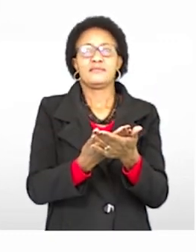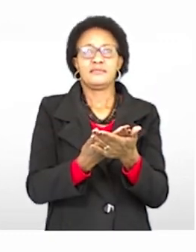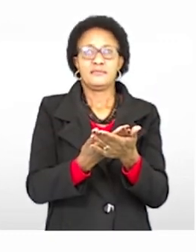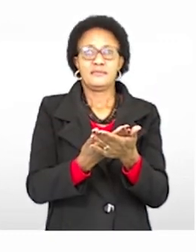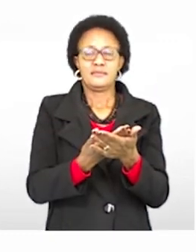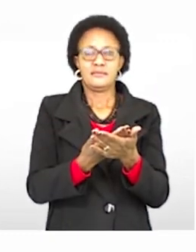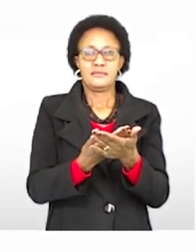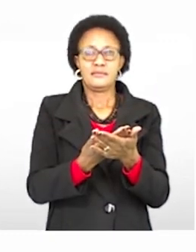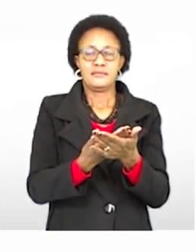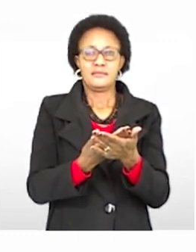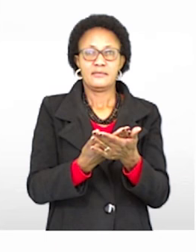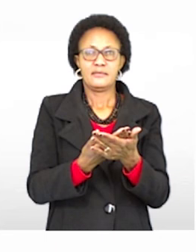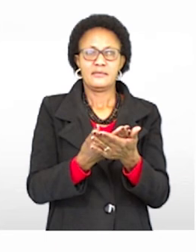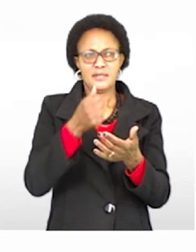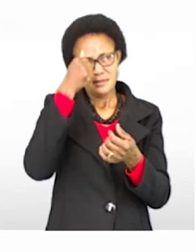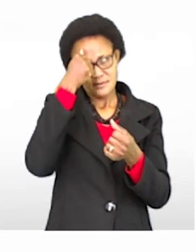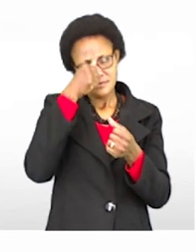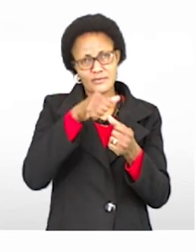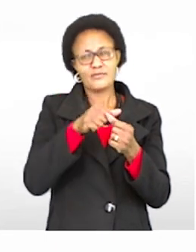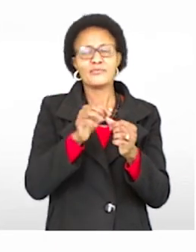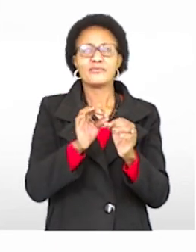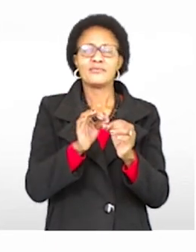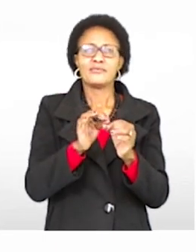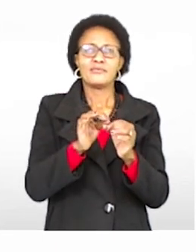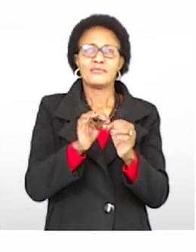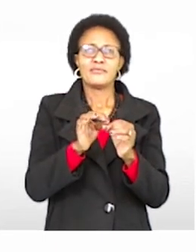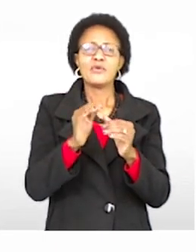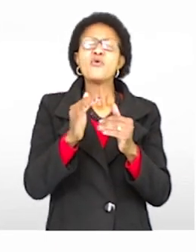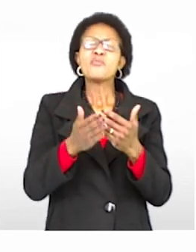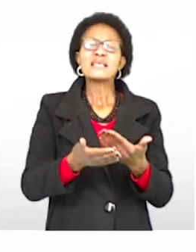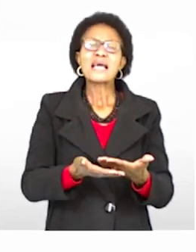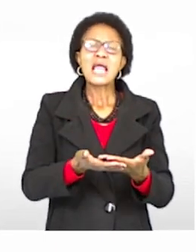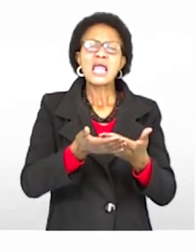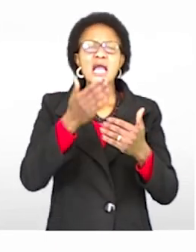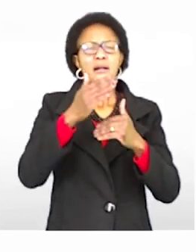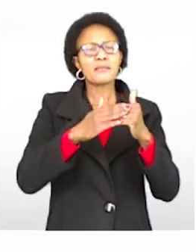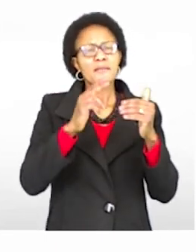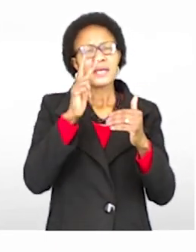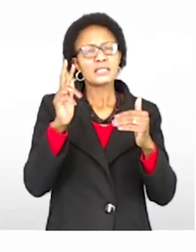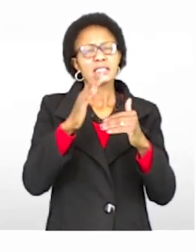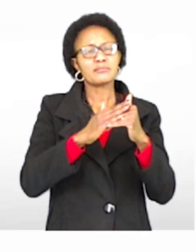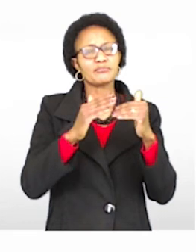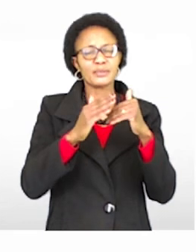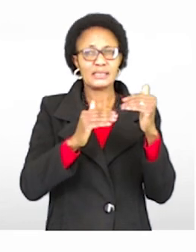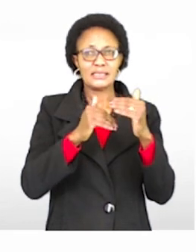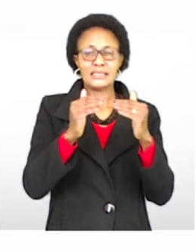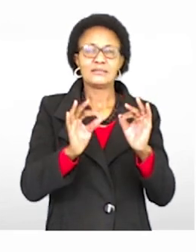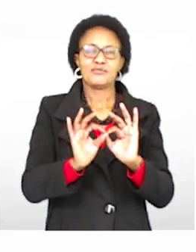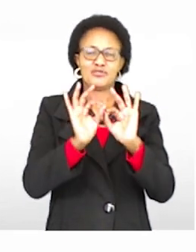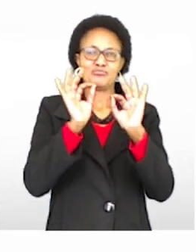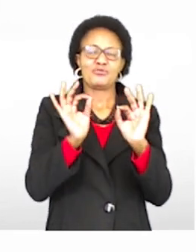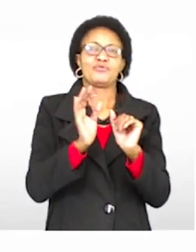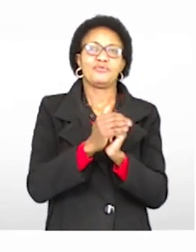something that is being built. So we want to help the builder not just to lay the bricks and count them like we have done,